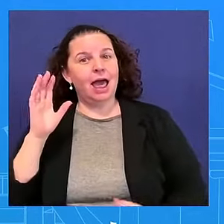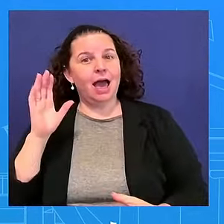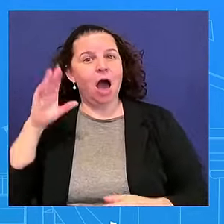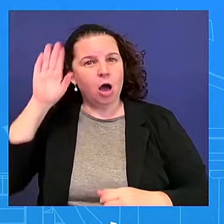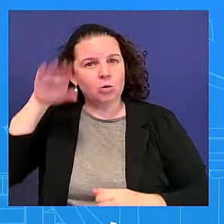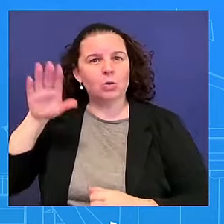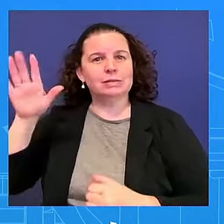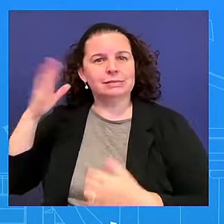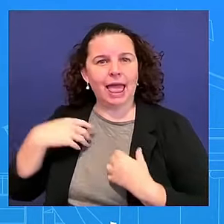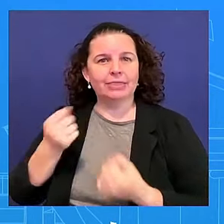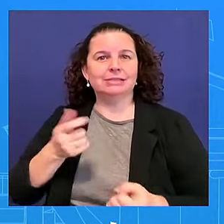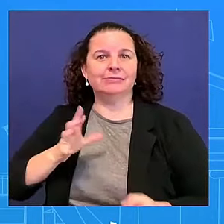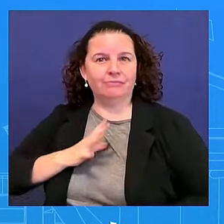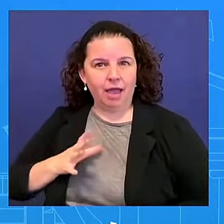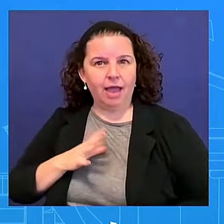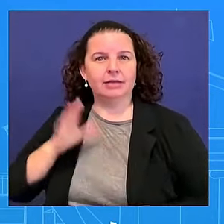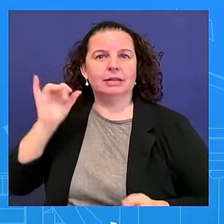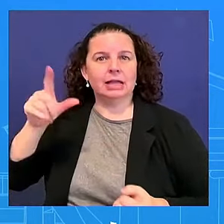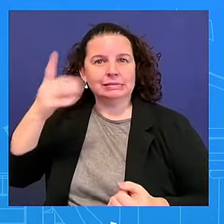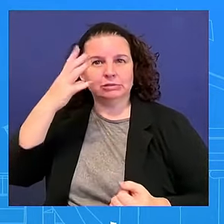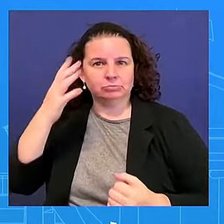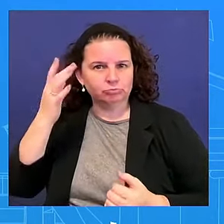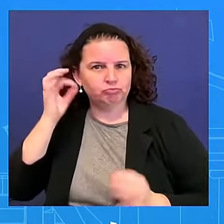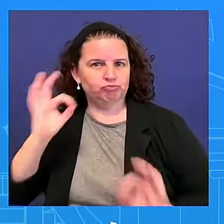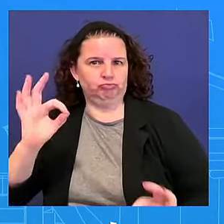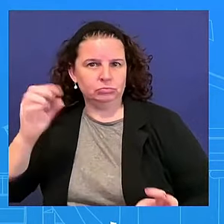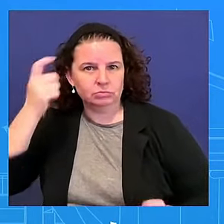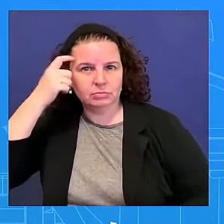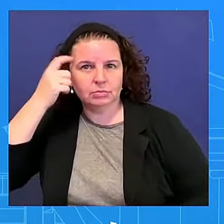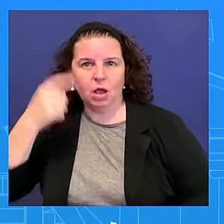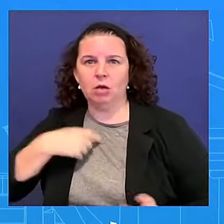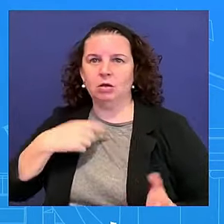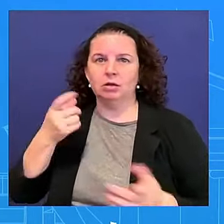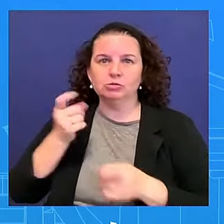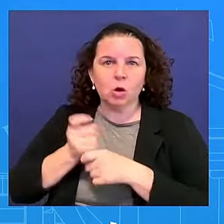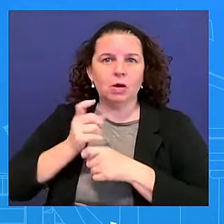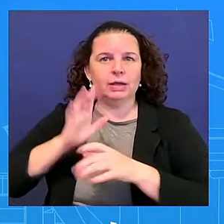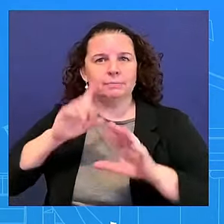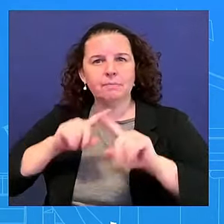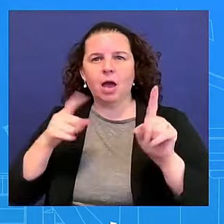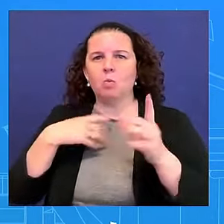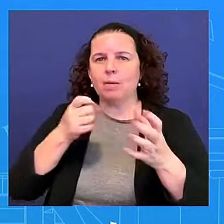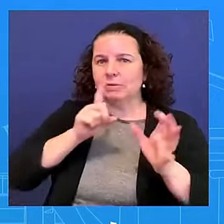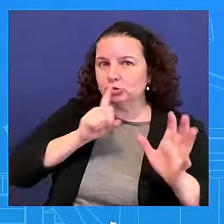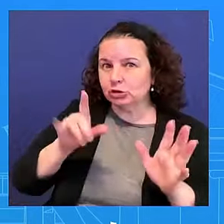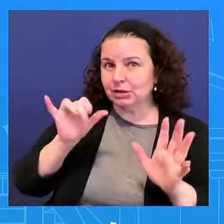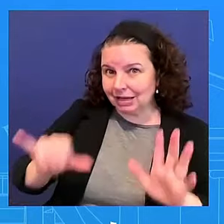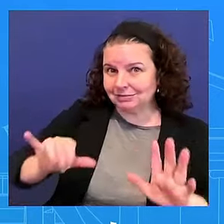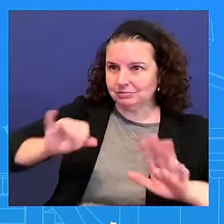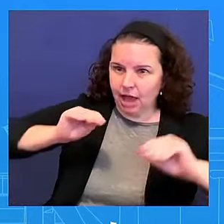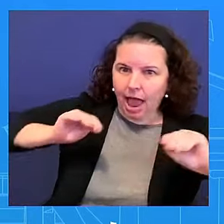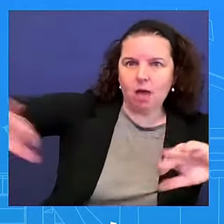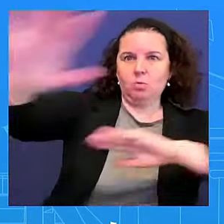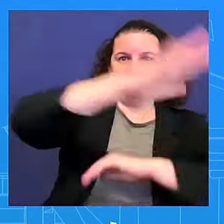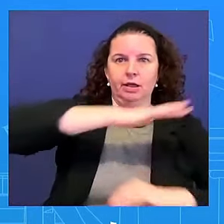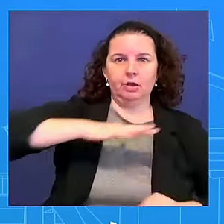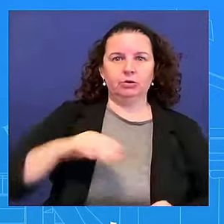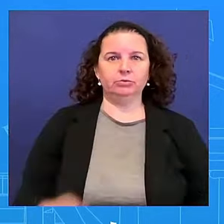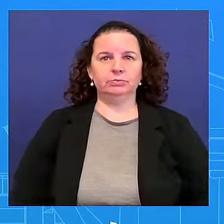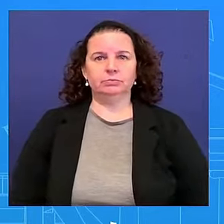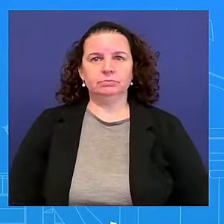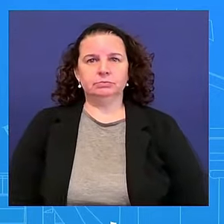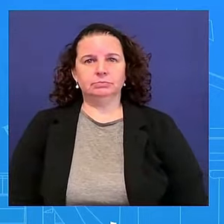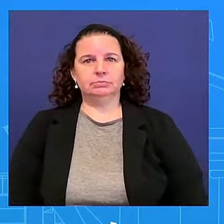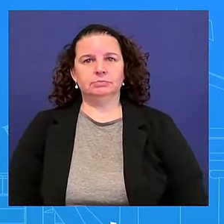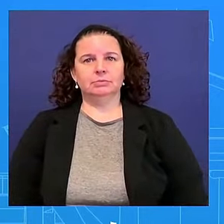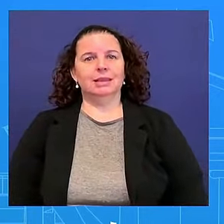was joking, by the way. I just want to make sure that that's out there. And he was making a lighthearted joke as he